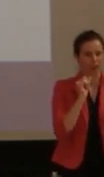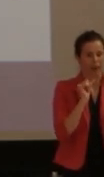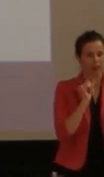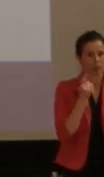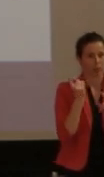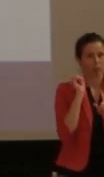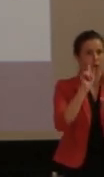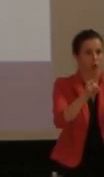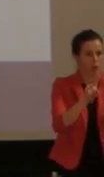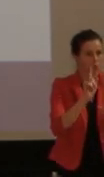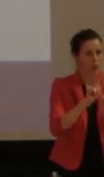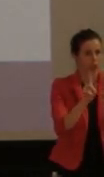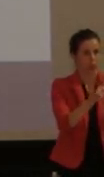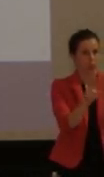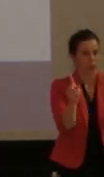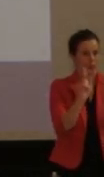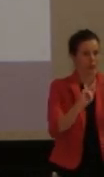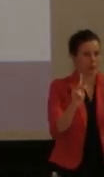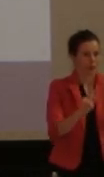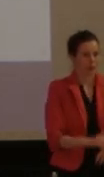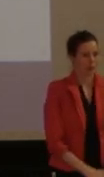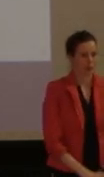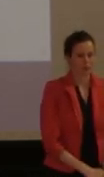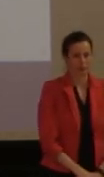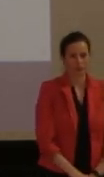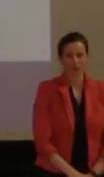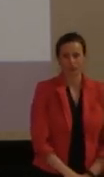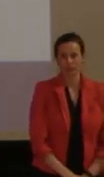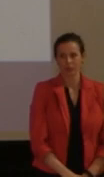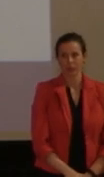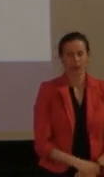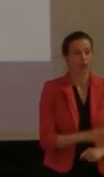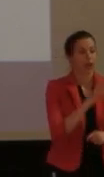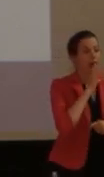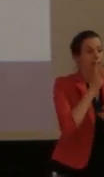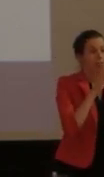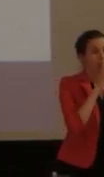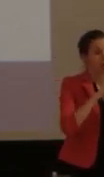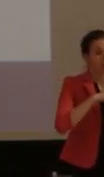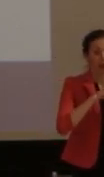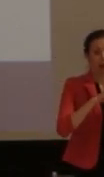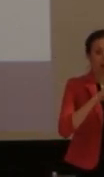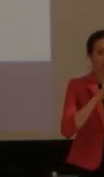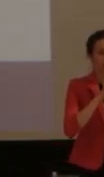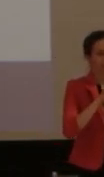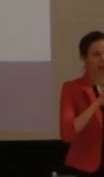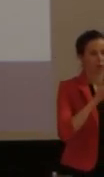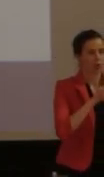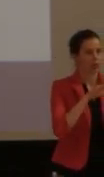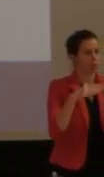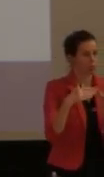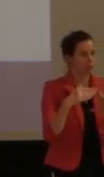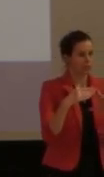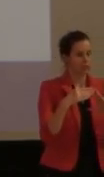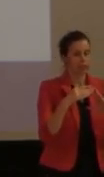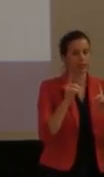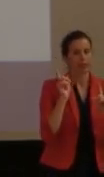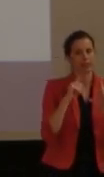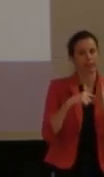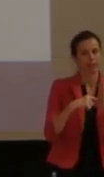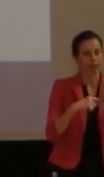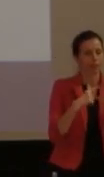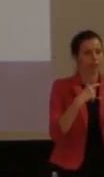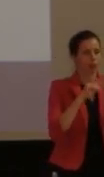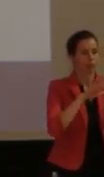through libraries. And then finally, I talked about connecting in communities. This is an example from our Midwest